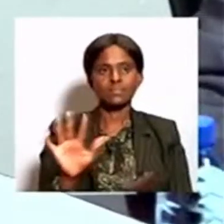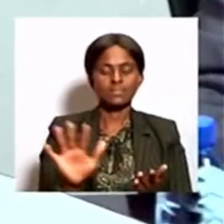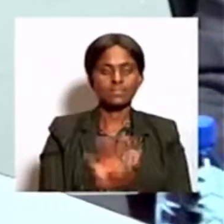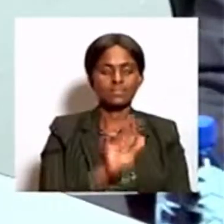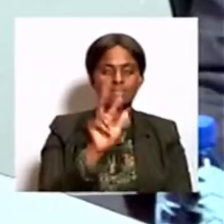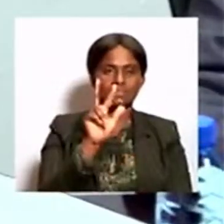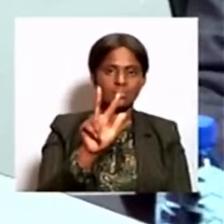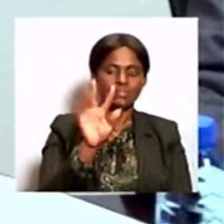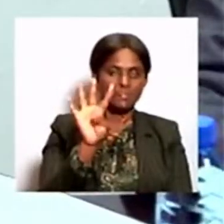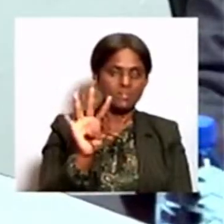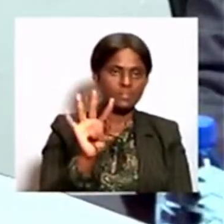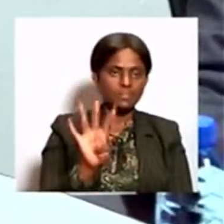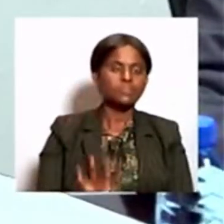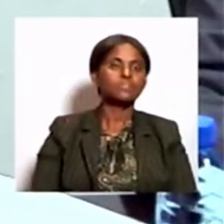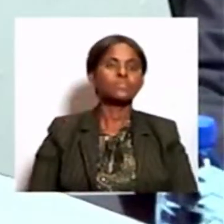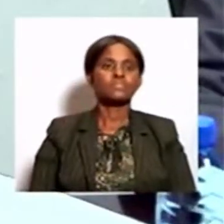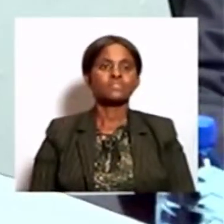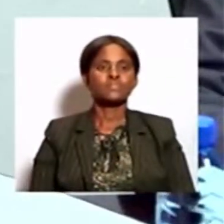34.